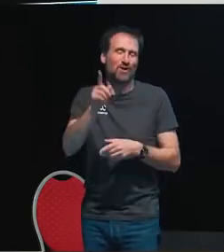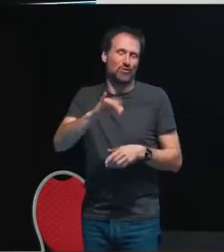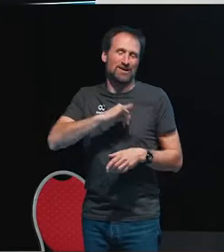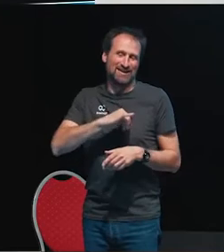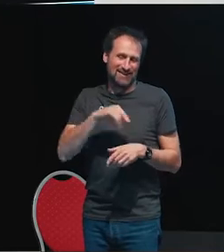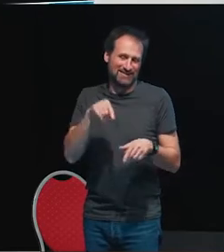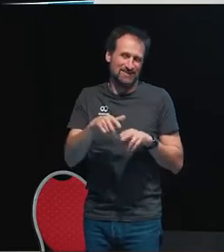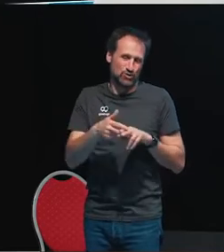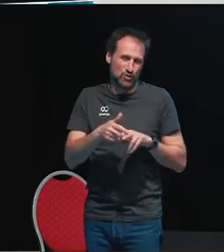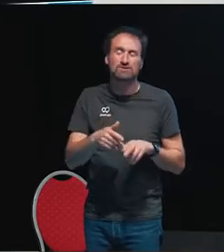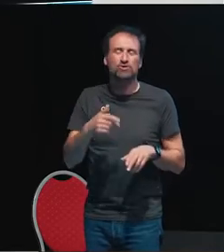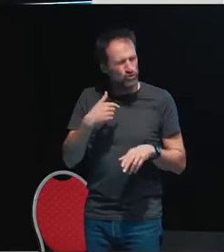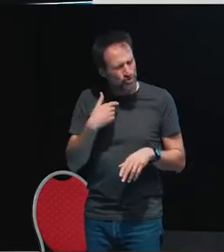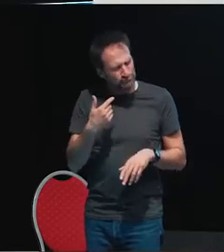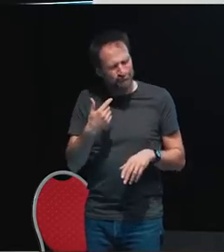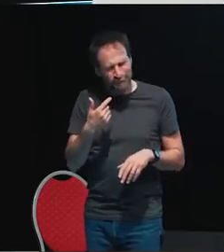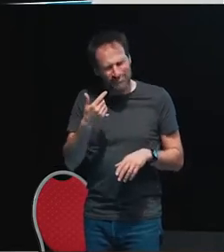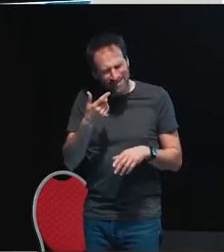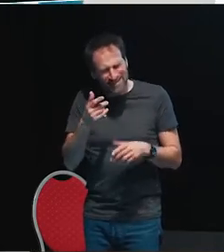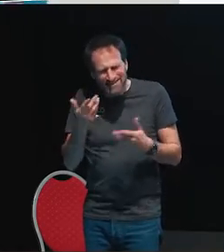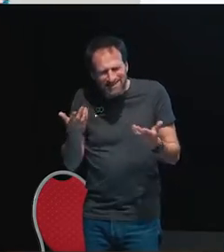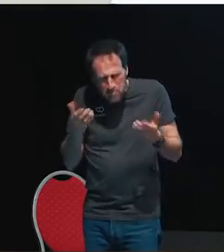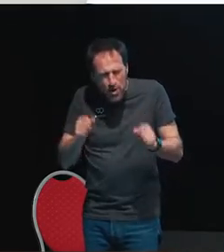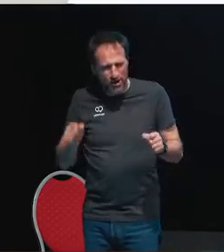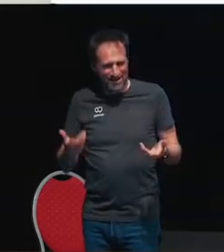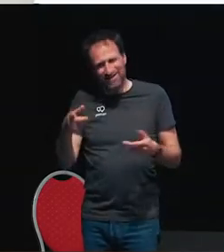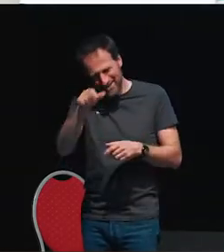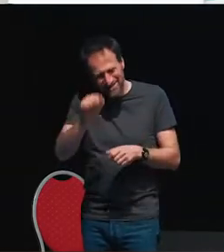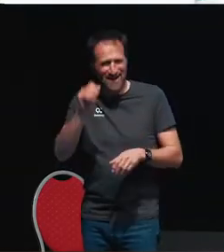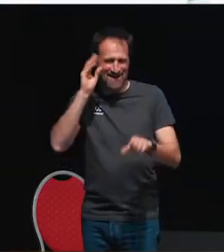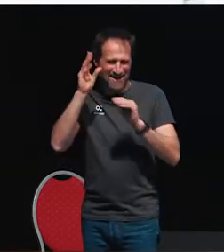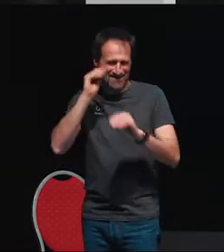attainable you can do it and thank you